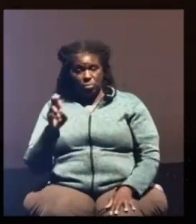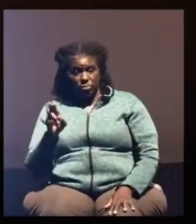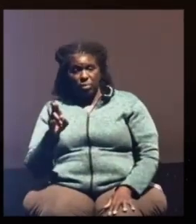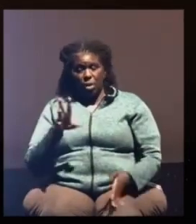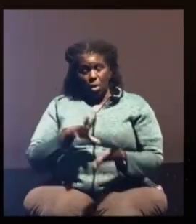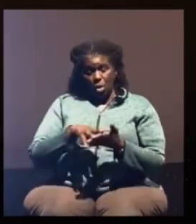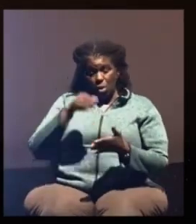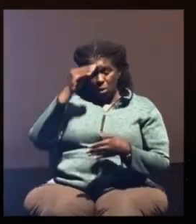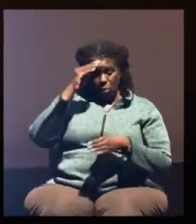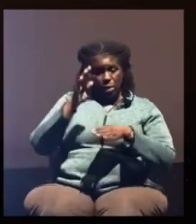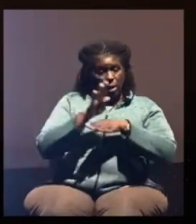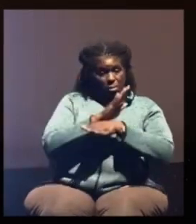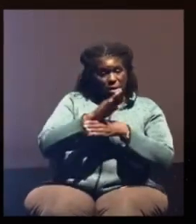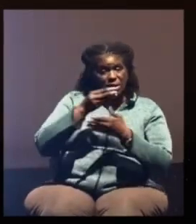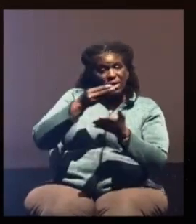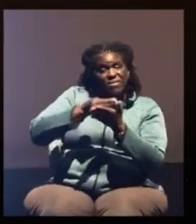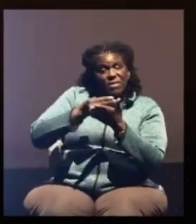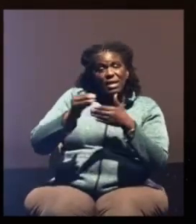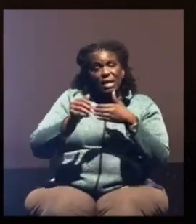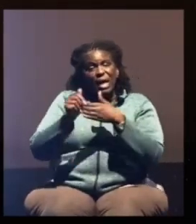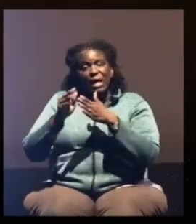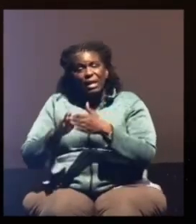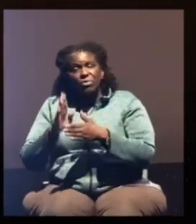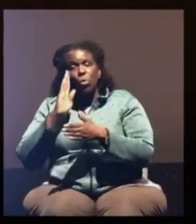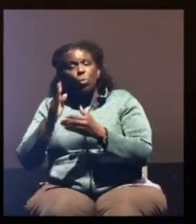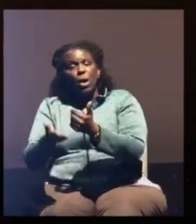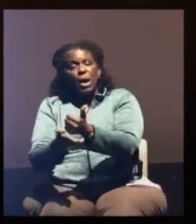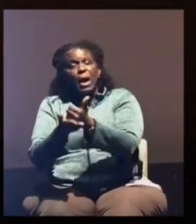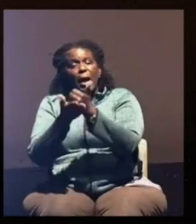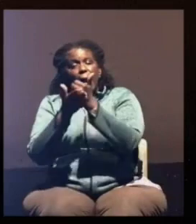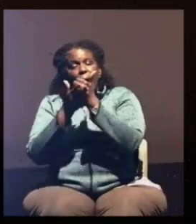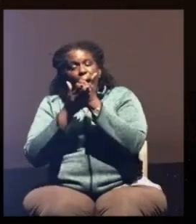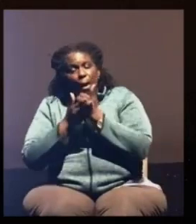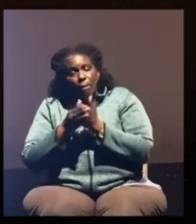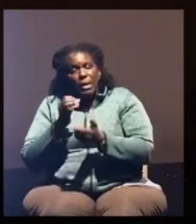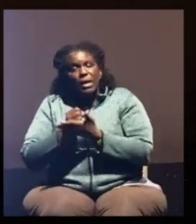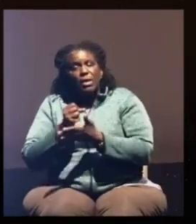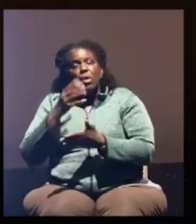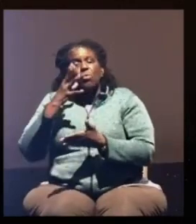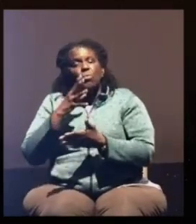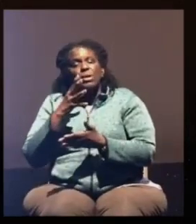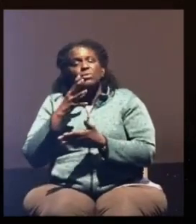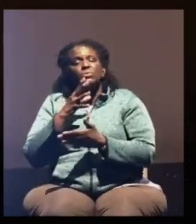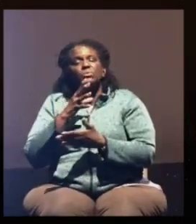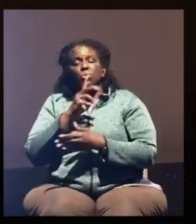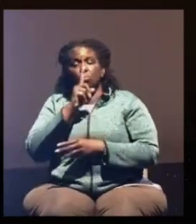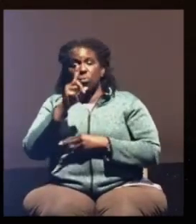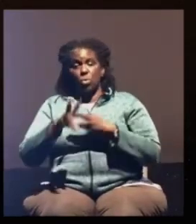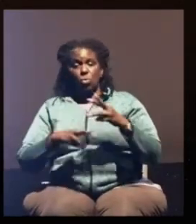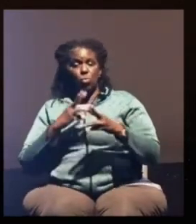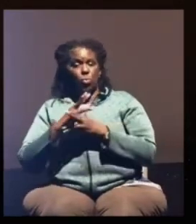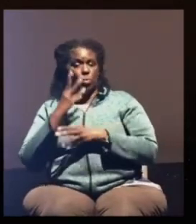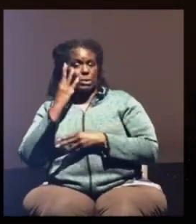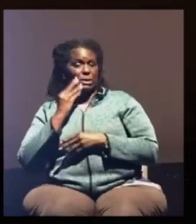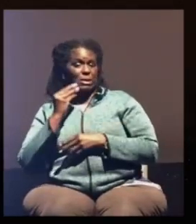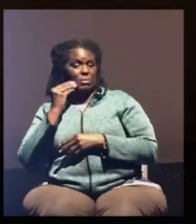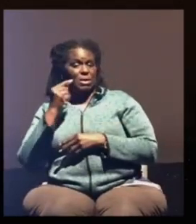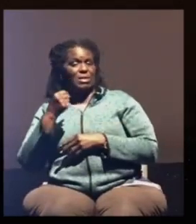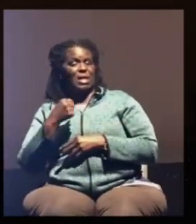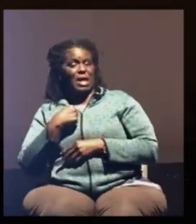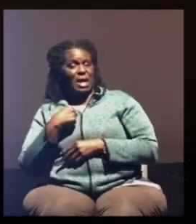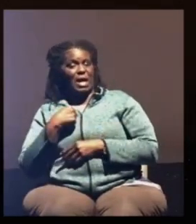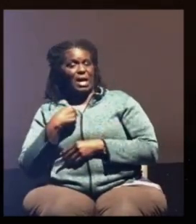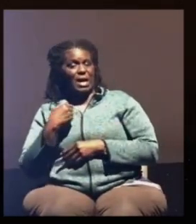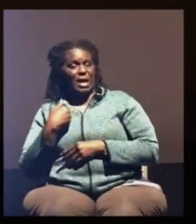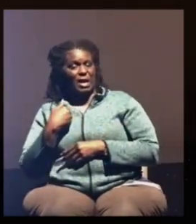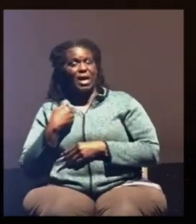learning business, finance, and leadership would ground me and continue to enrich the real-world experience I was surrounded by. This